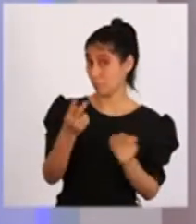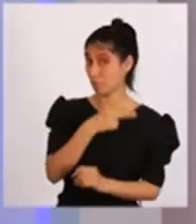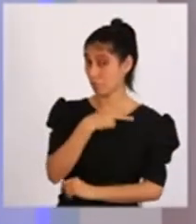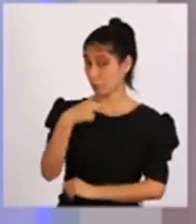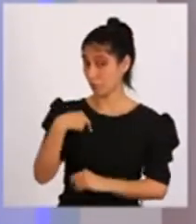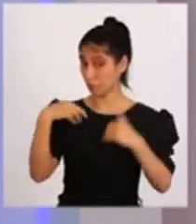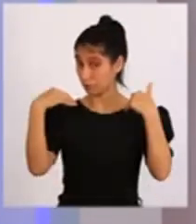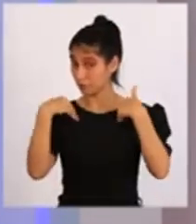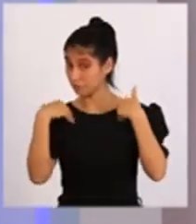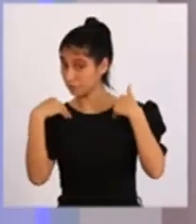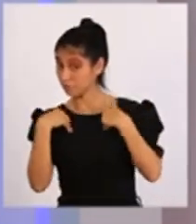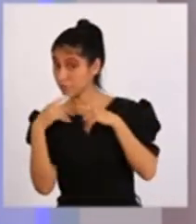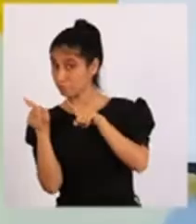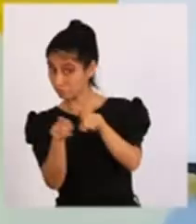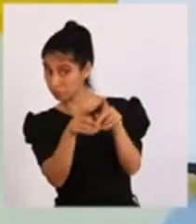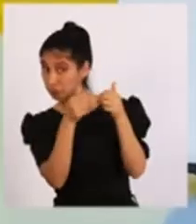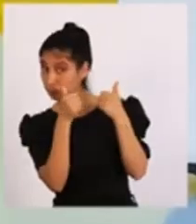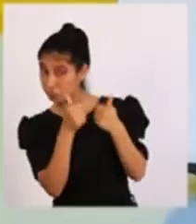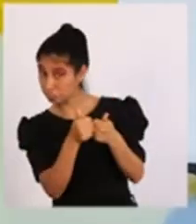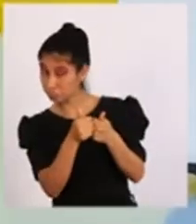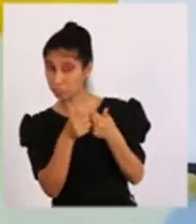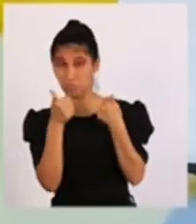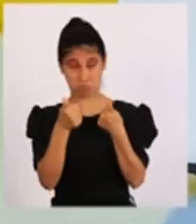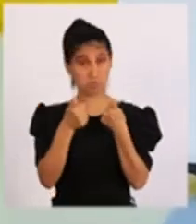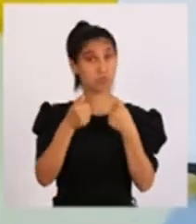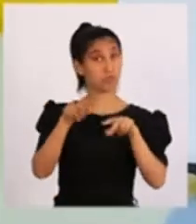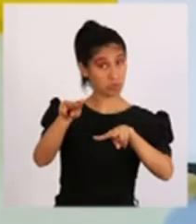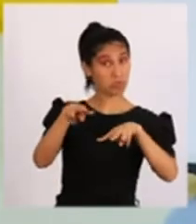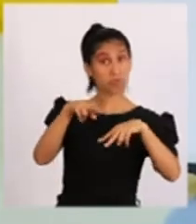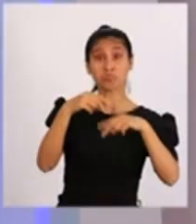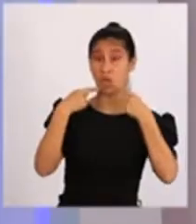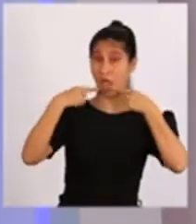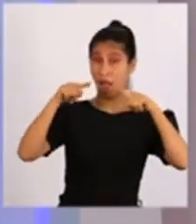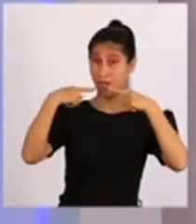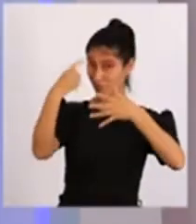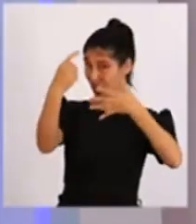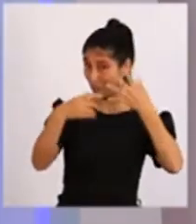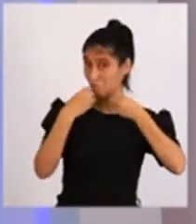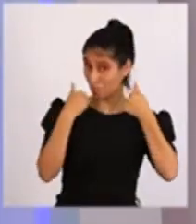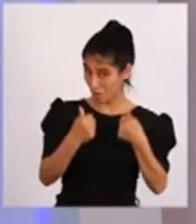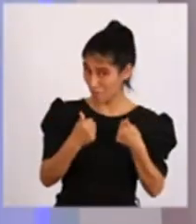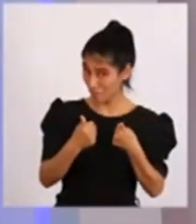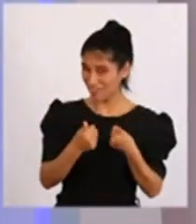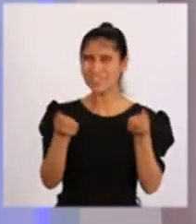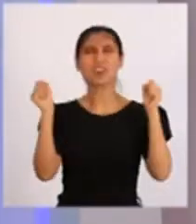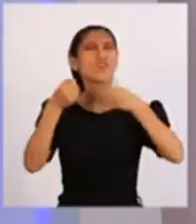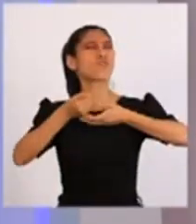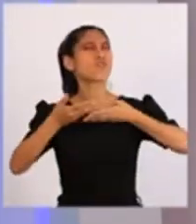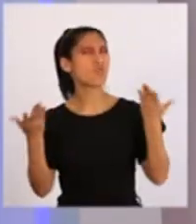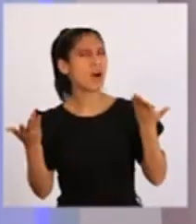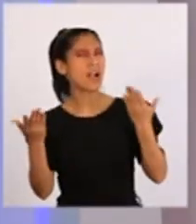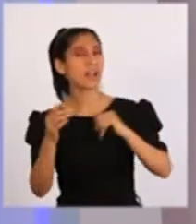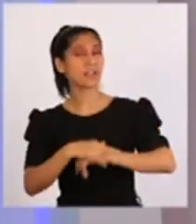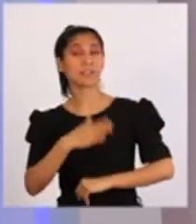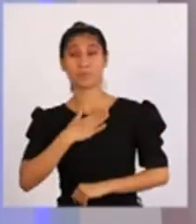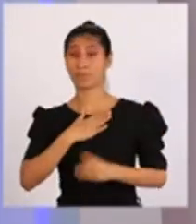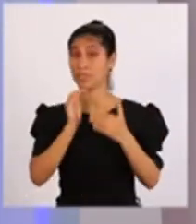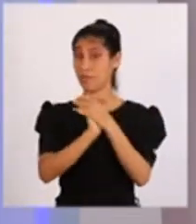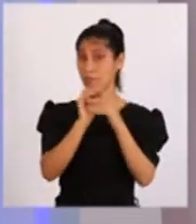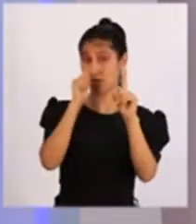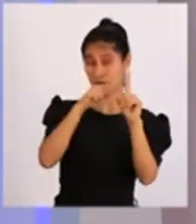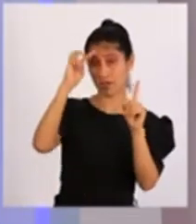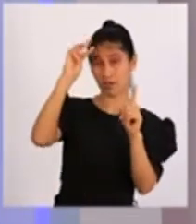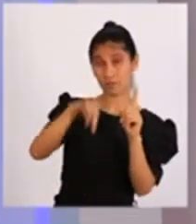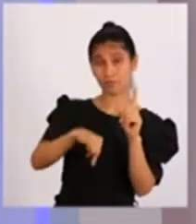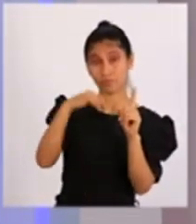good news for you. ¿Tienes buenas noticias? ¿Cuál? I call my friend Marino Morikawa,